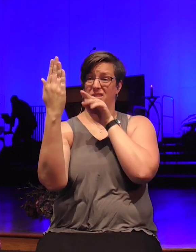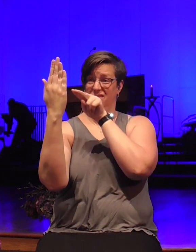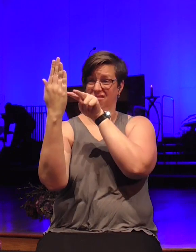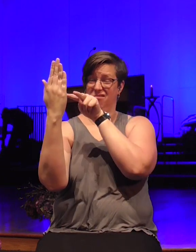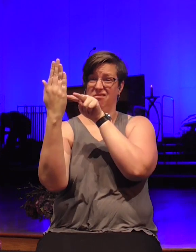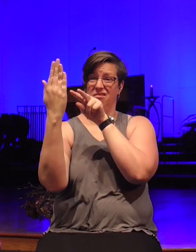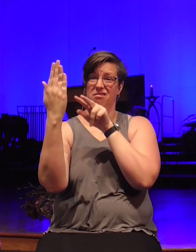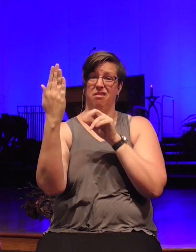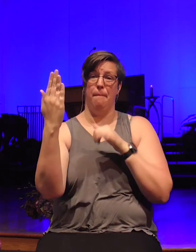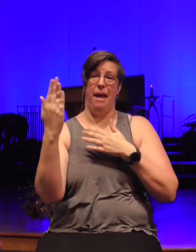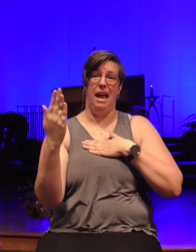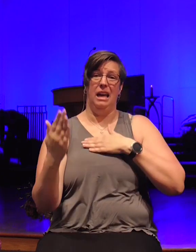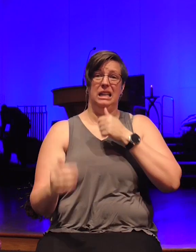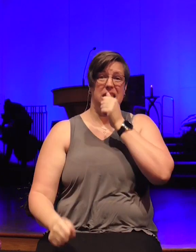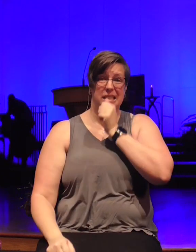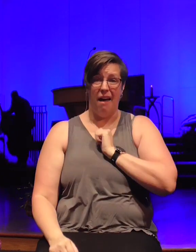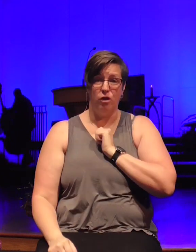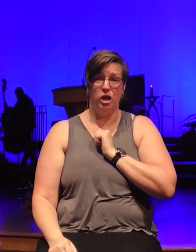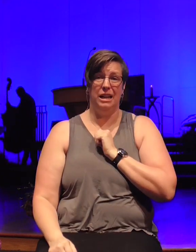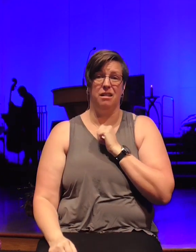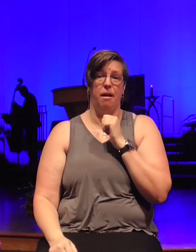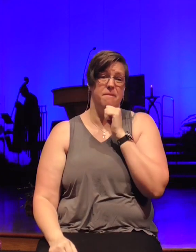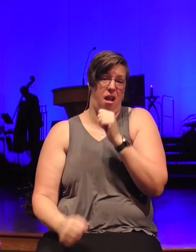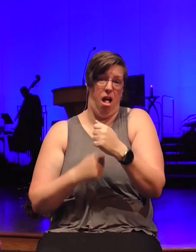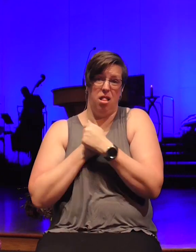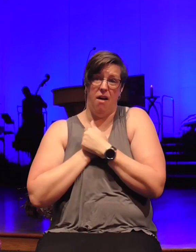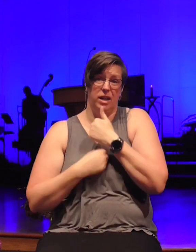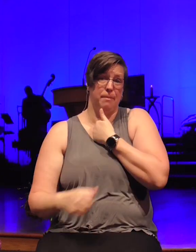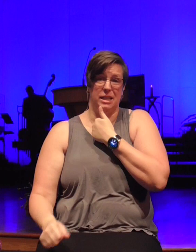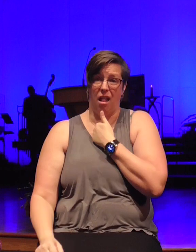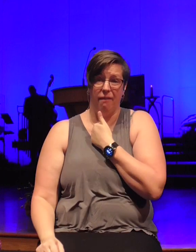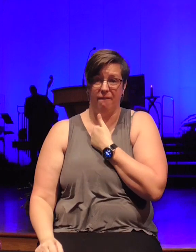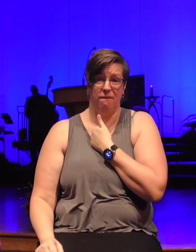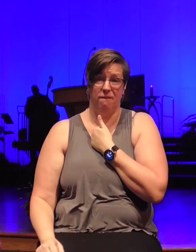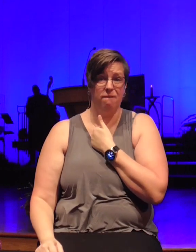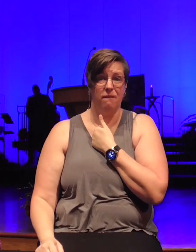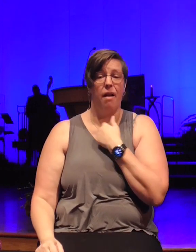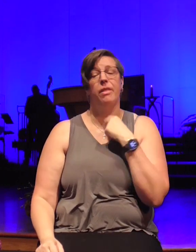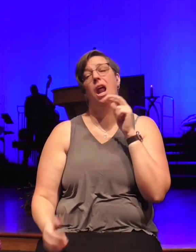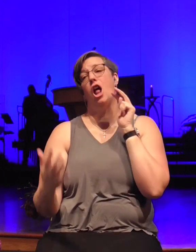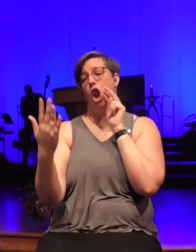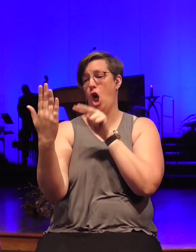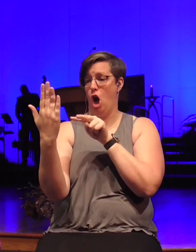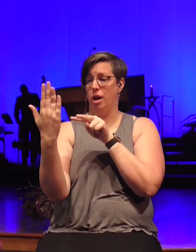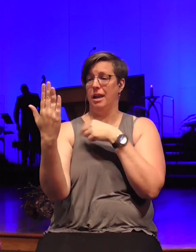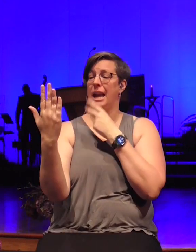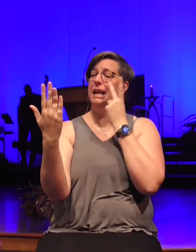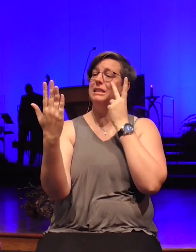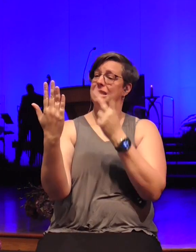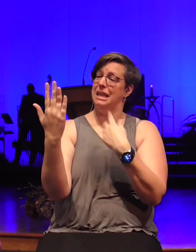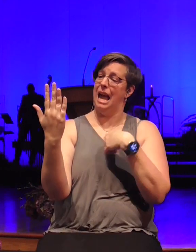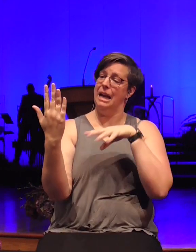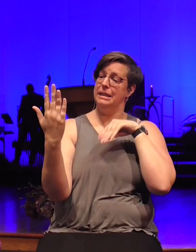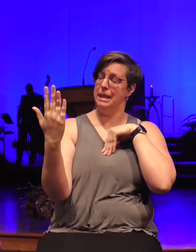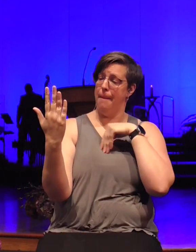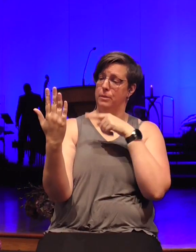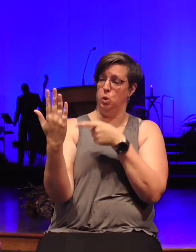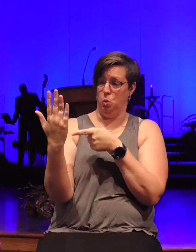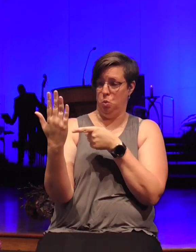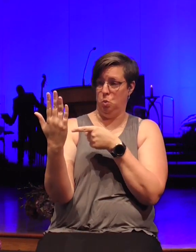or in the midst of not loving ourselves completely, that we look and see and say, I accept